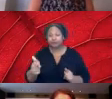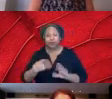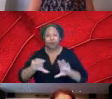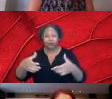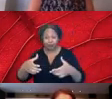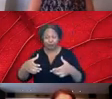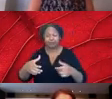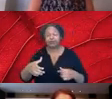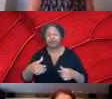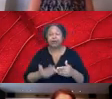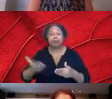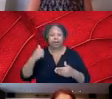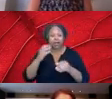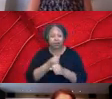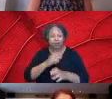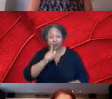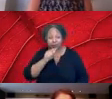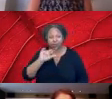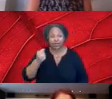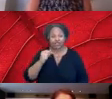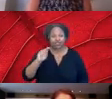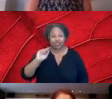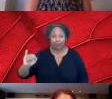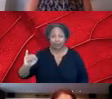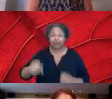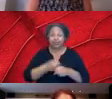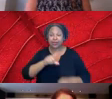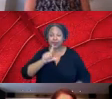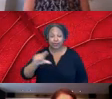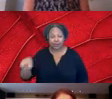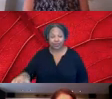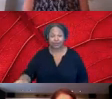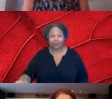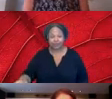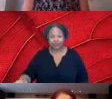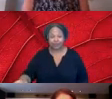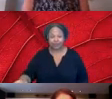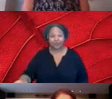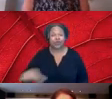winners of this award include Jammy in 2020, Miss Coco Colette Murray in